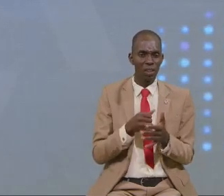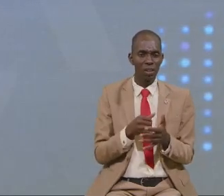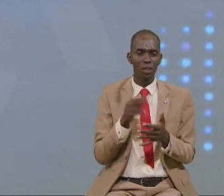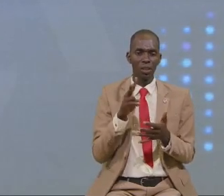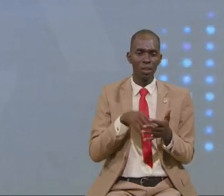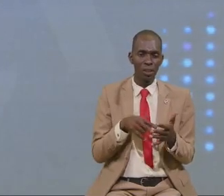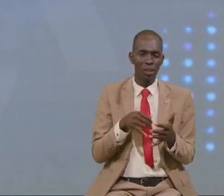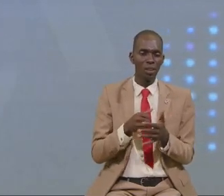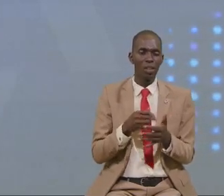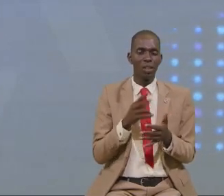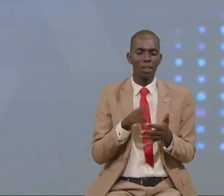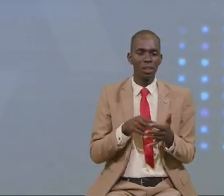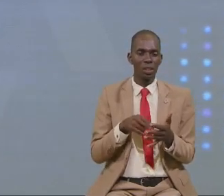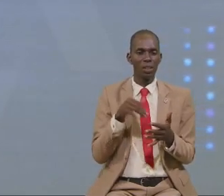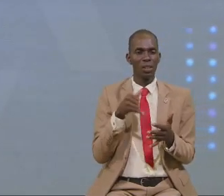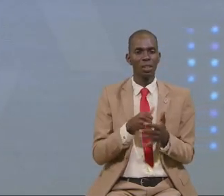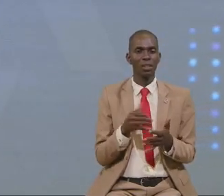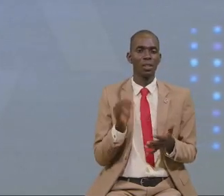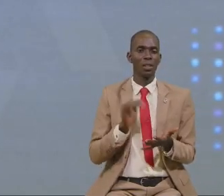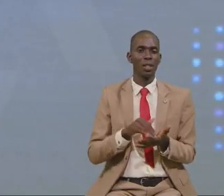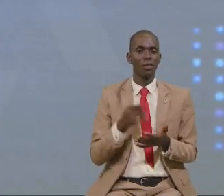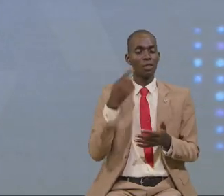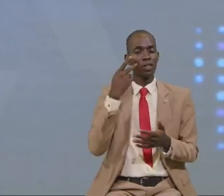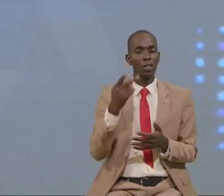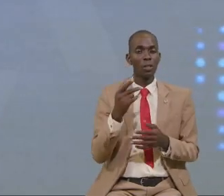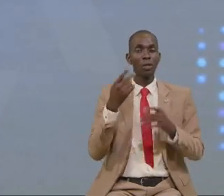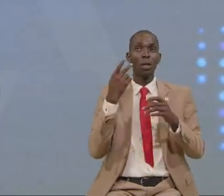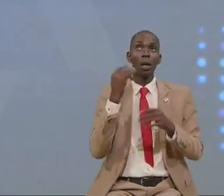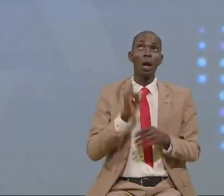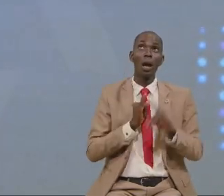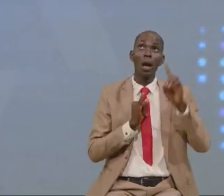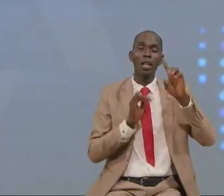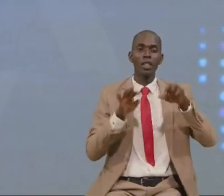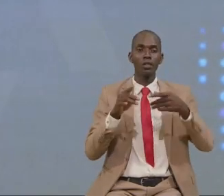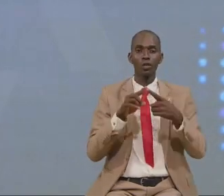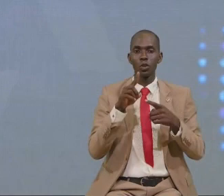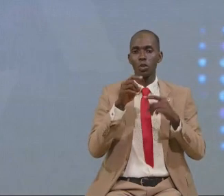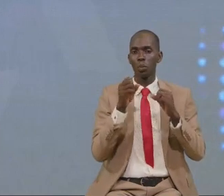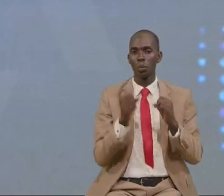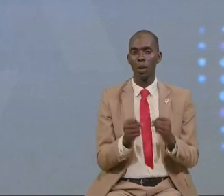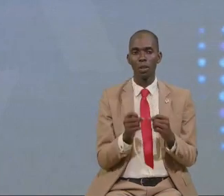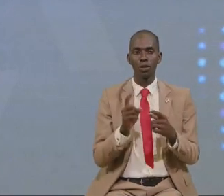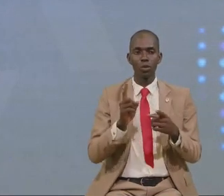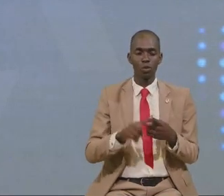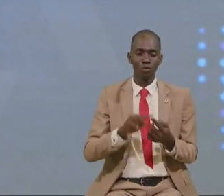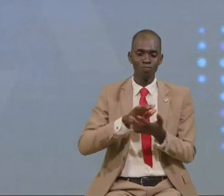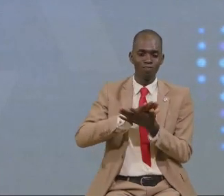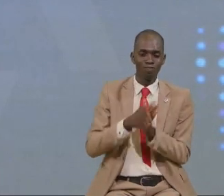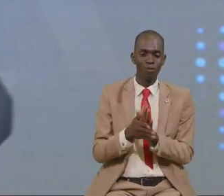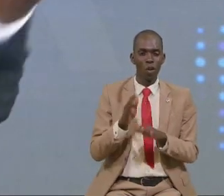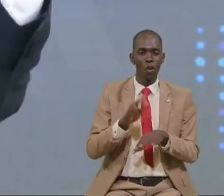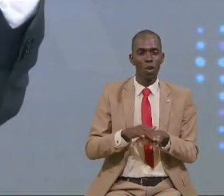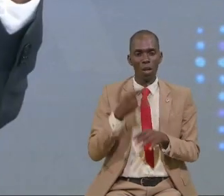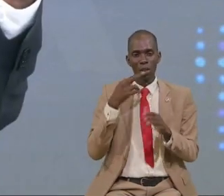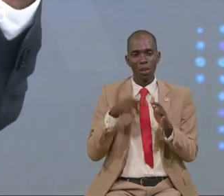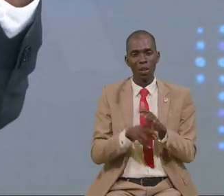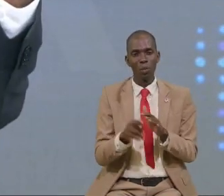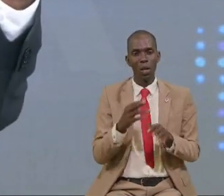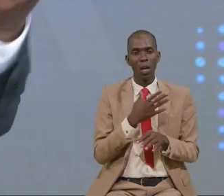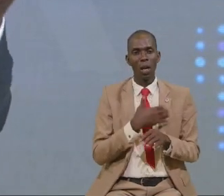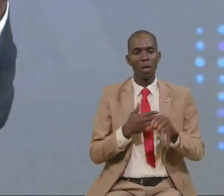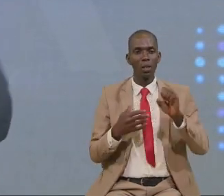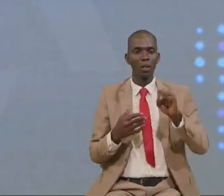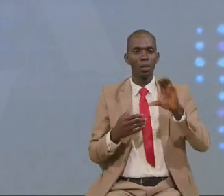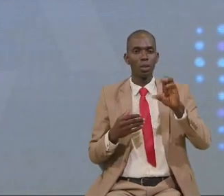read it. Behold, I give unto you power to tread on serpents and scorpions and over all